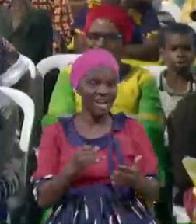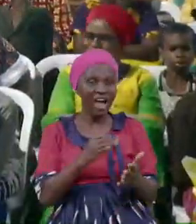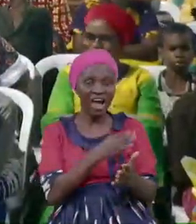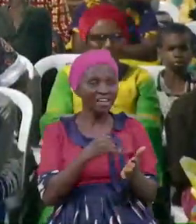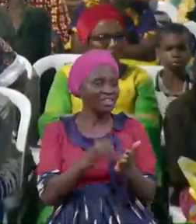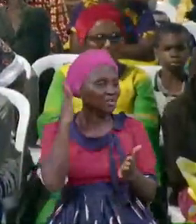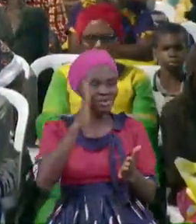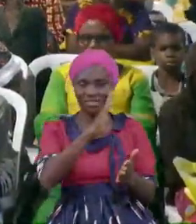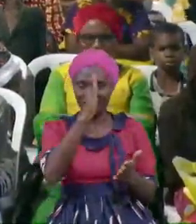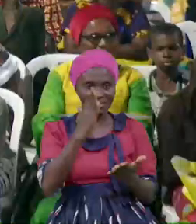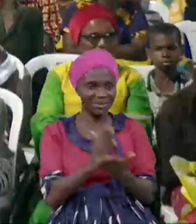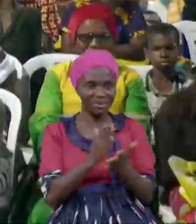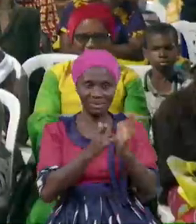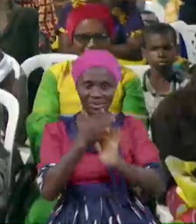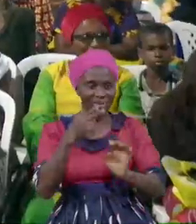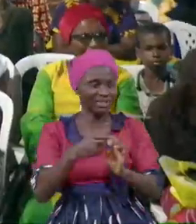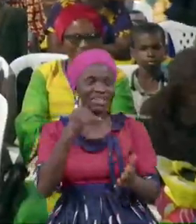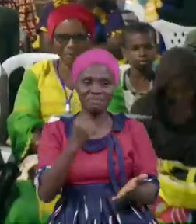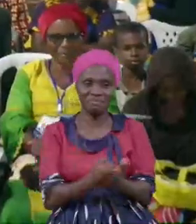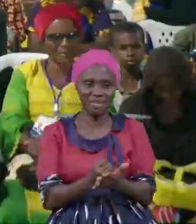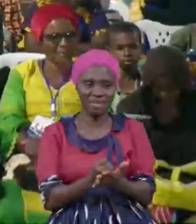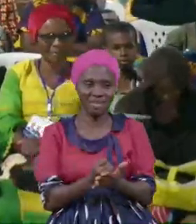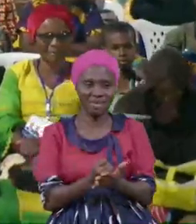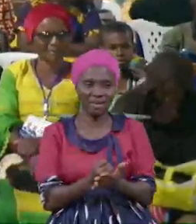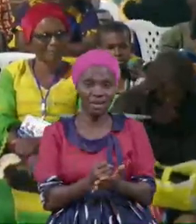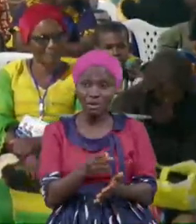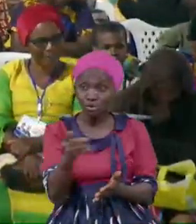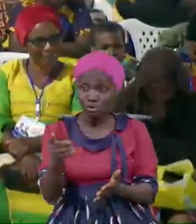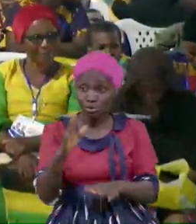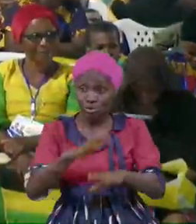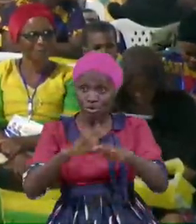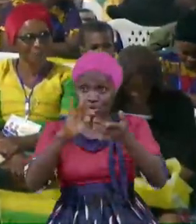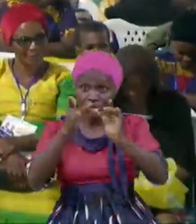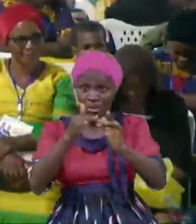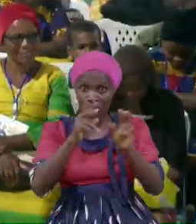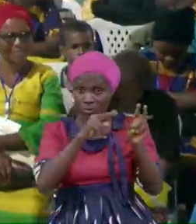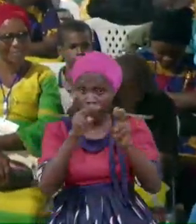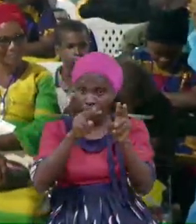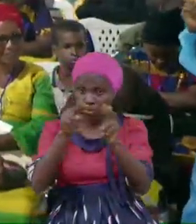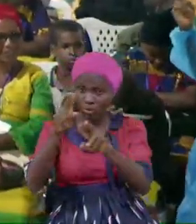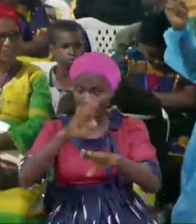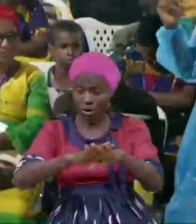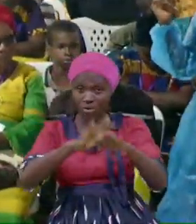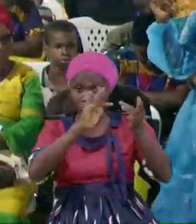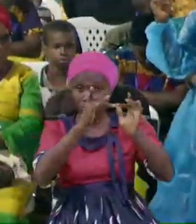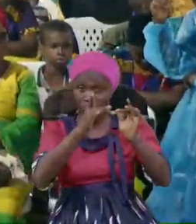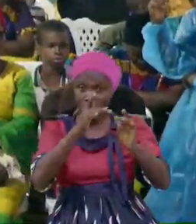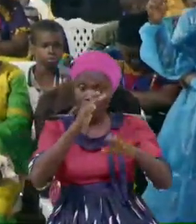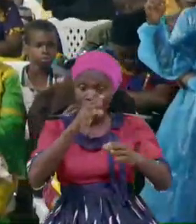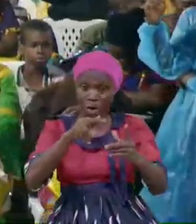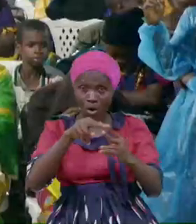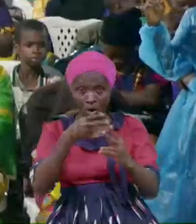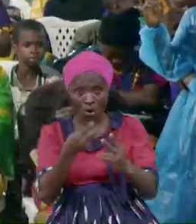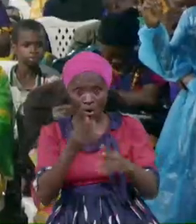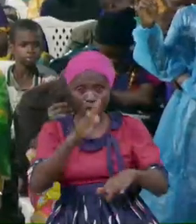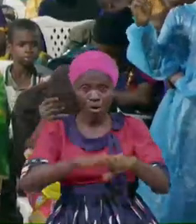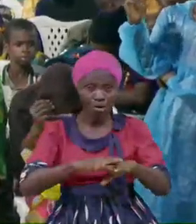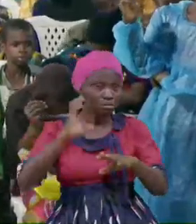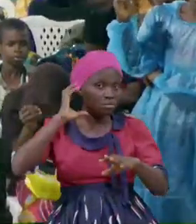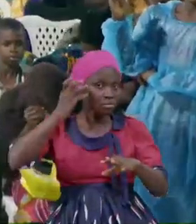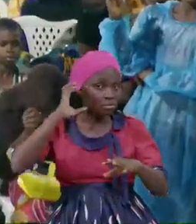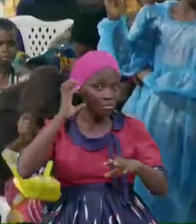are online, you are watching over television, and you are listening over the radio, you raise up your hand to you, because this